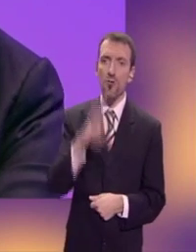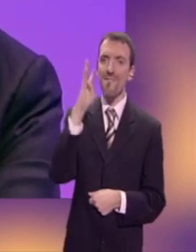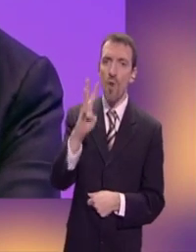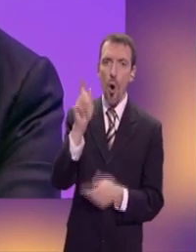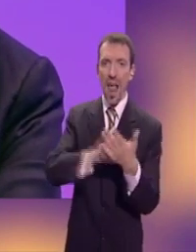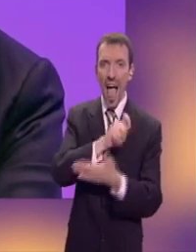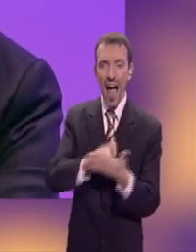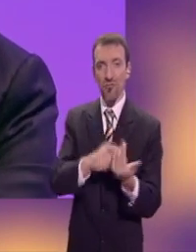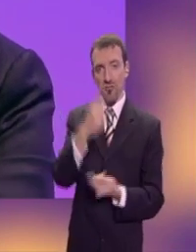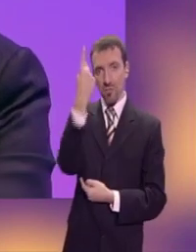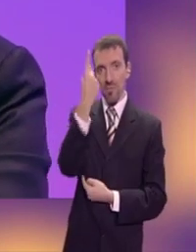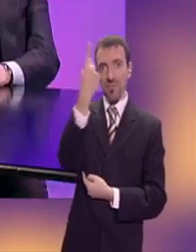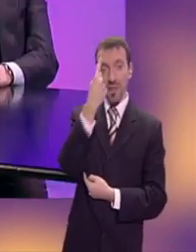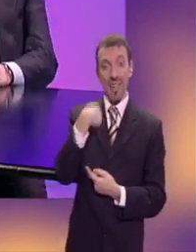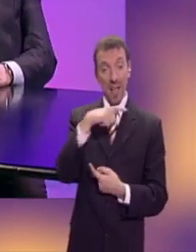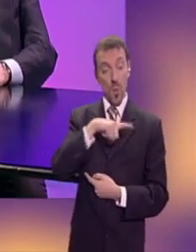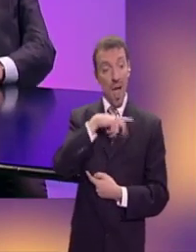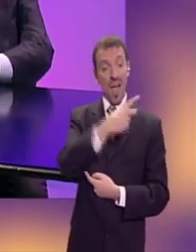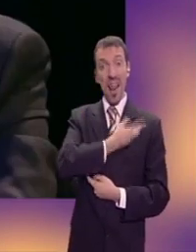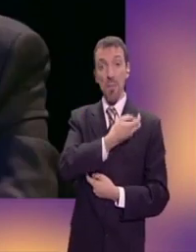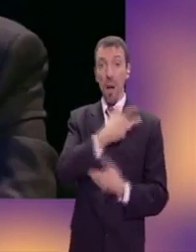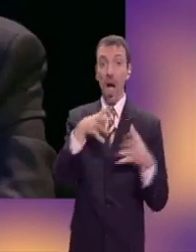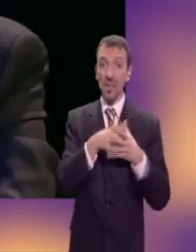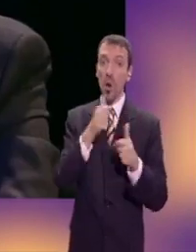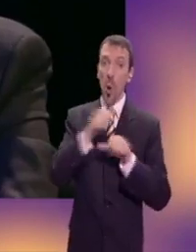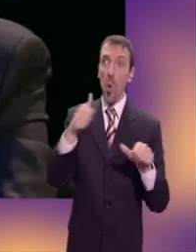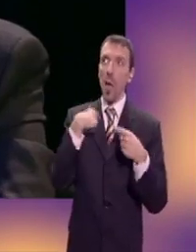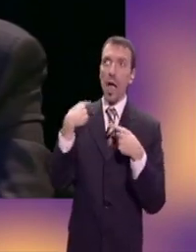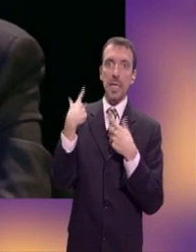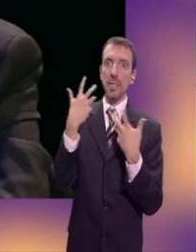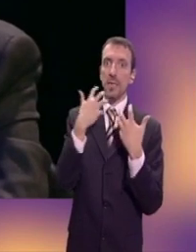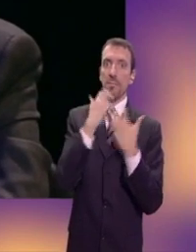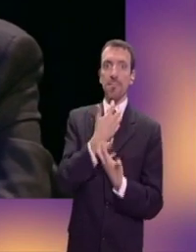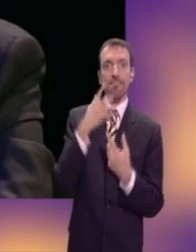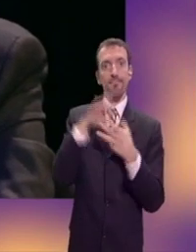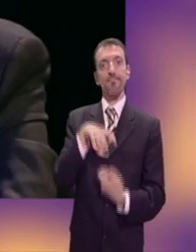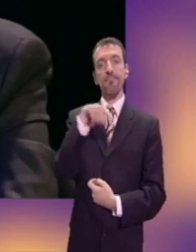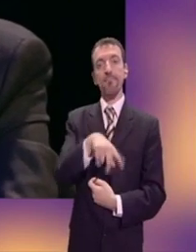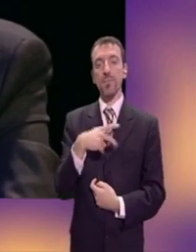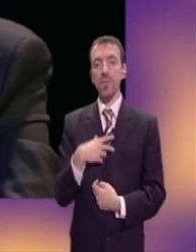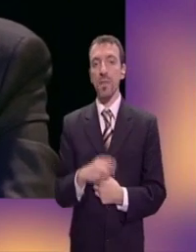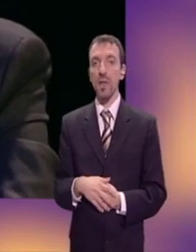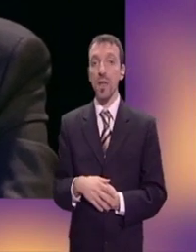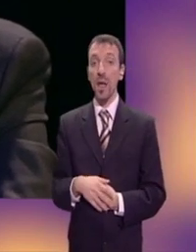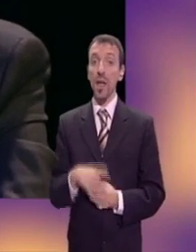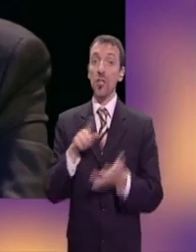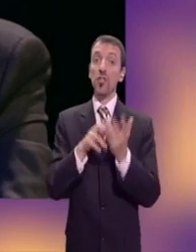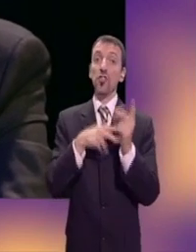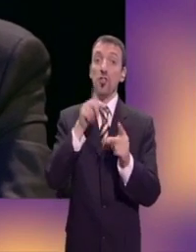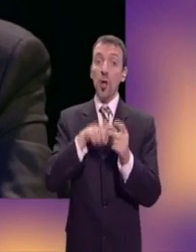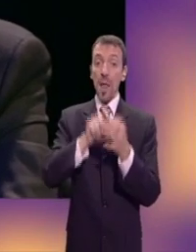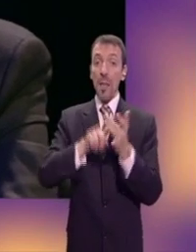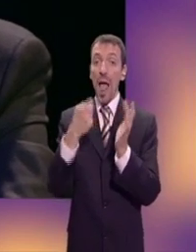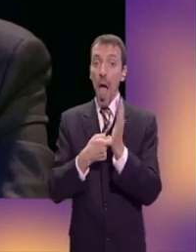elections. And that's what's haunted the Labour Party ever since. But the answer to that is a very simple one. You, Tony Blair, made the